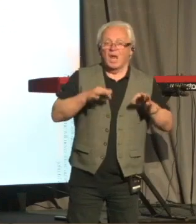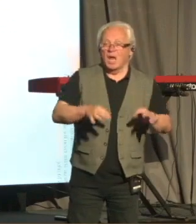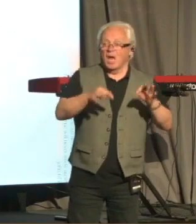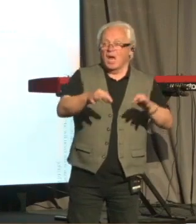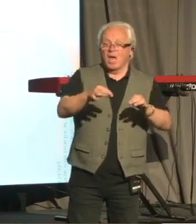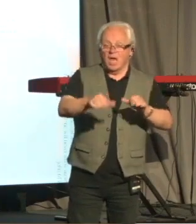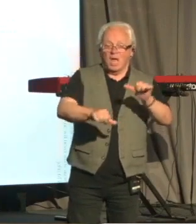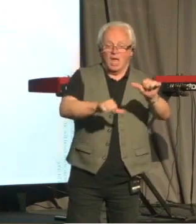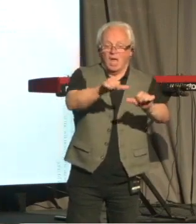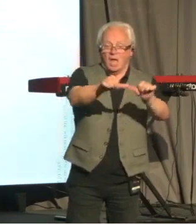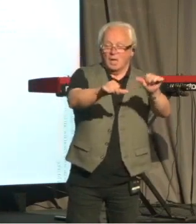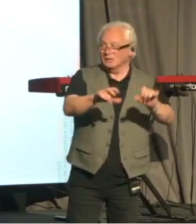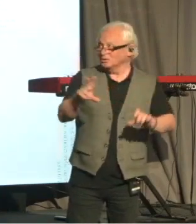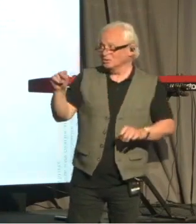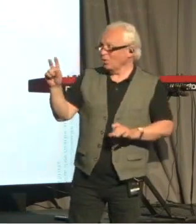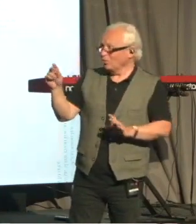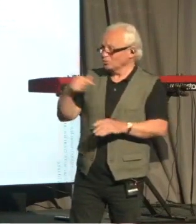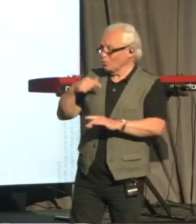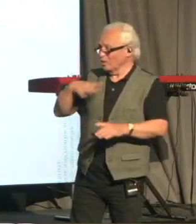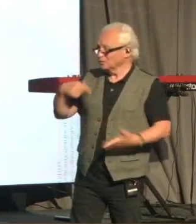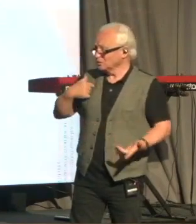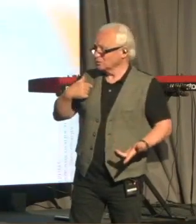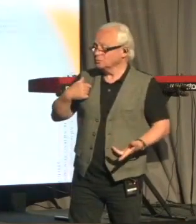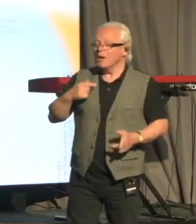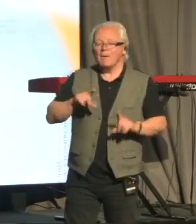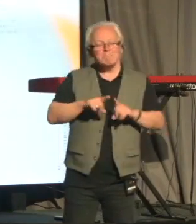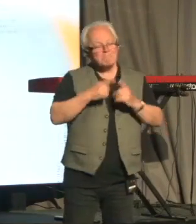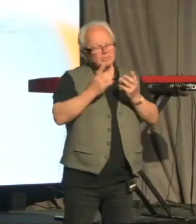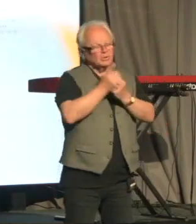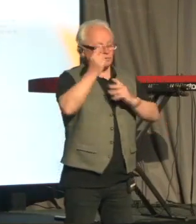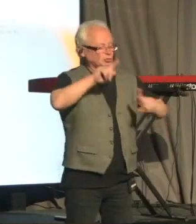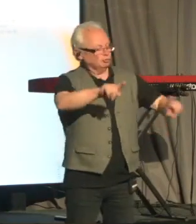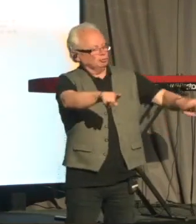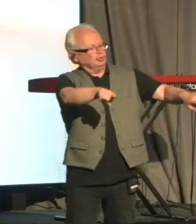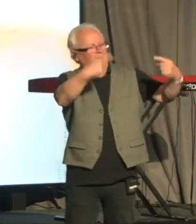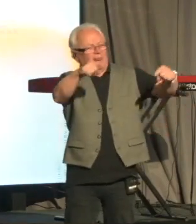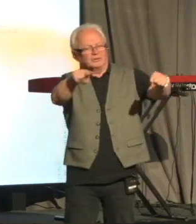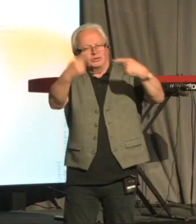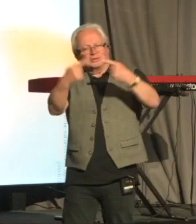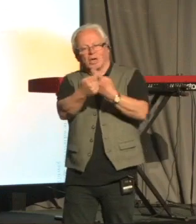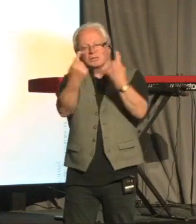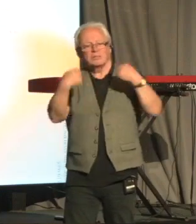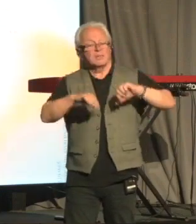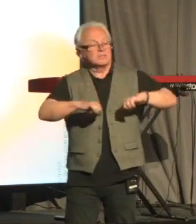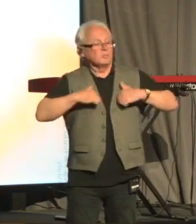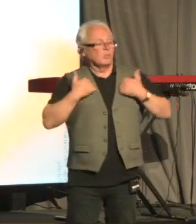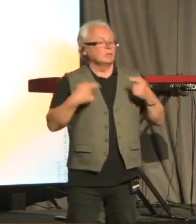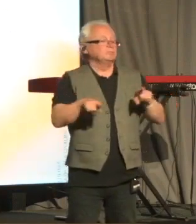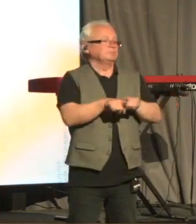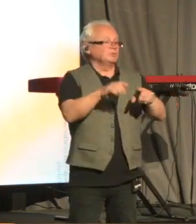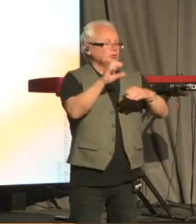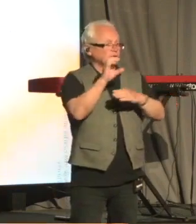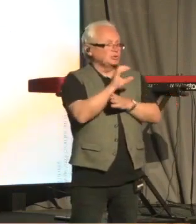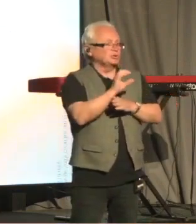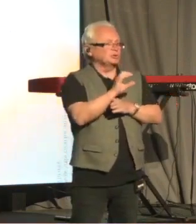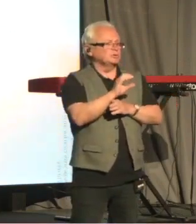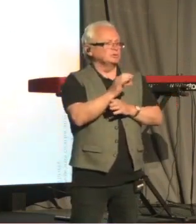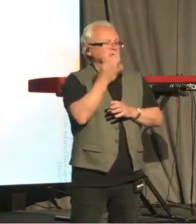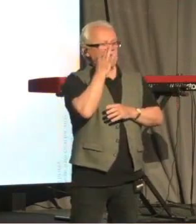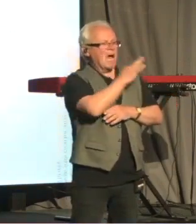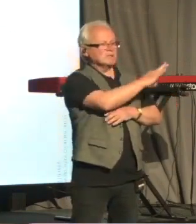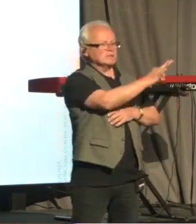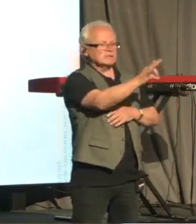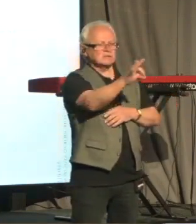process. But here's the thing, that God will challenge in us, and what he is maybe challenging us this morning as a church is, what are your